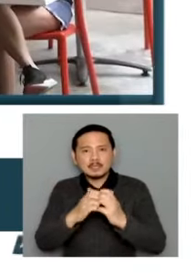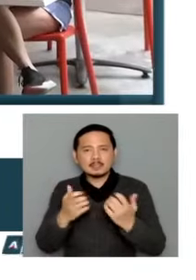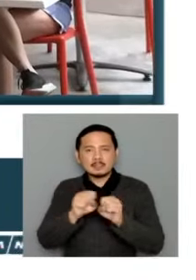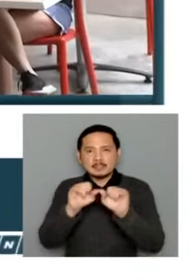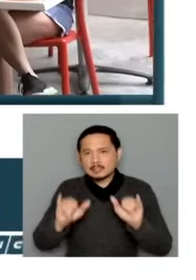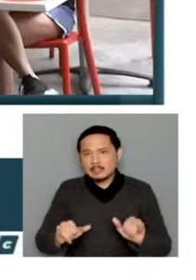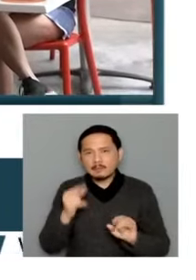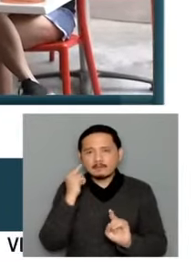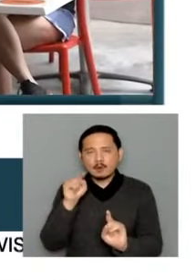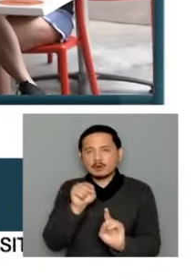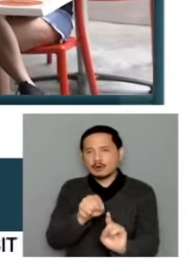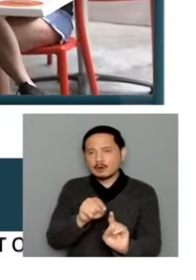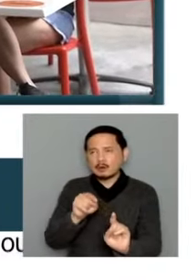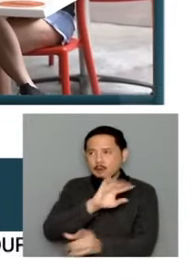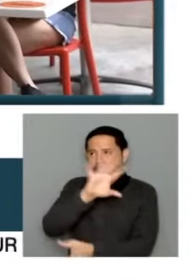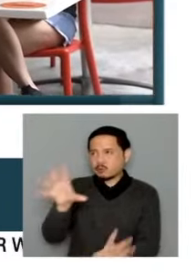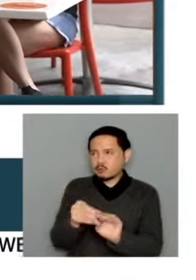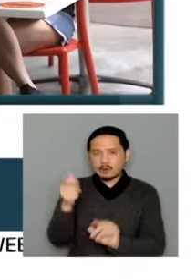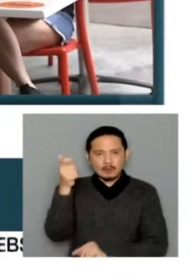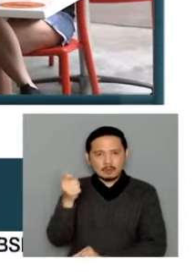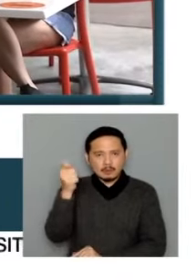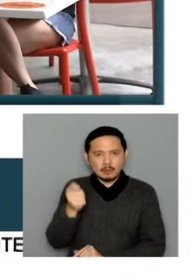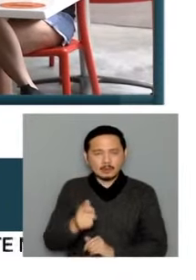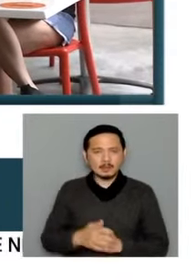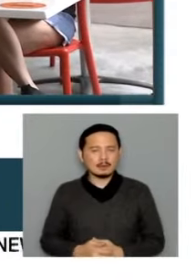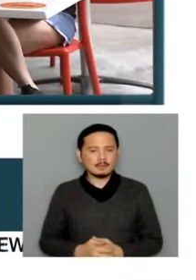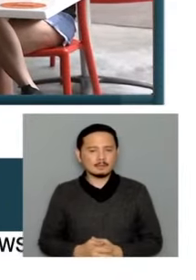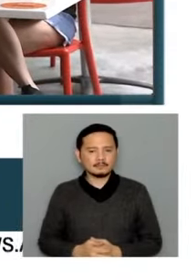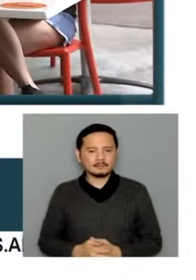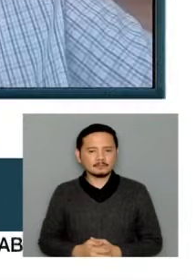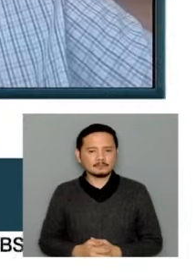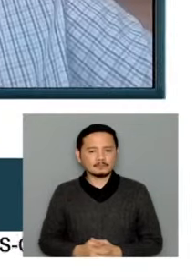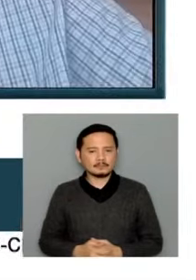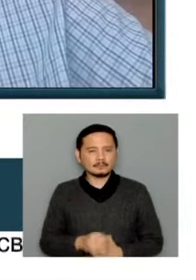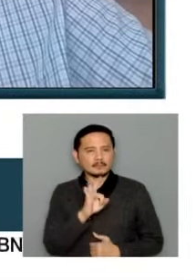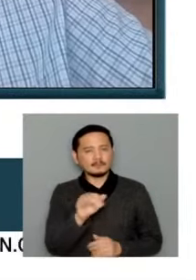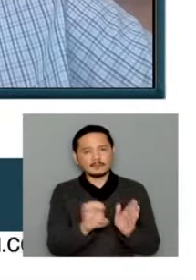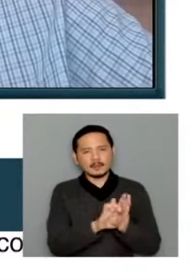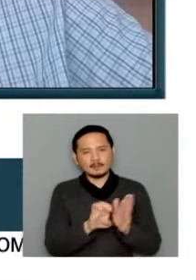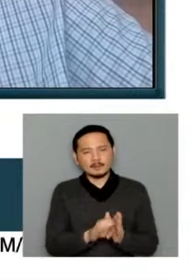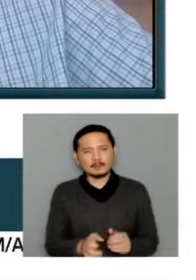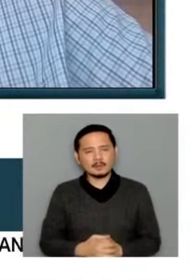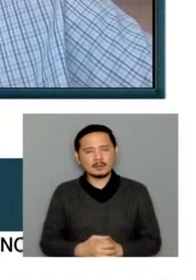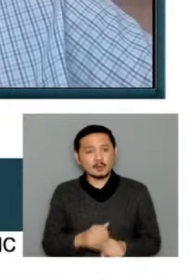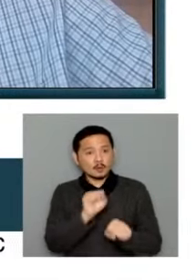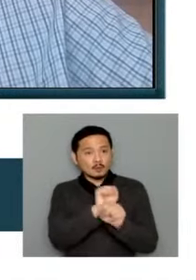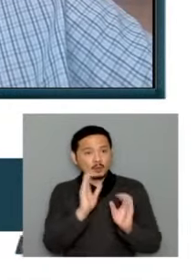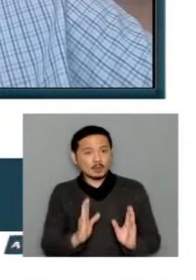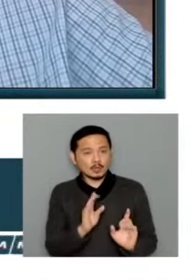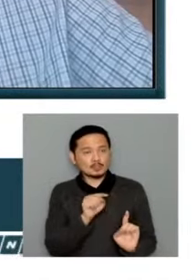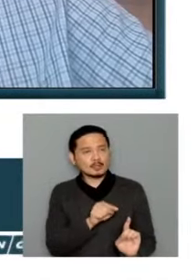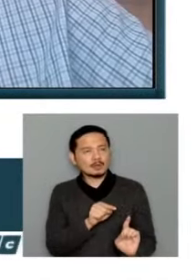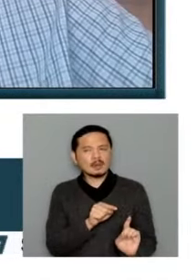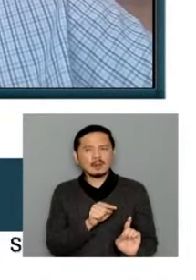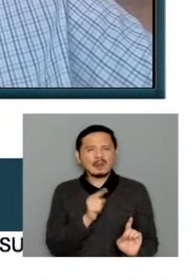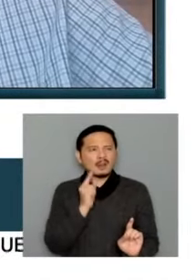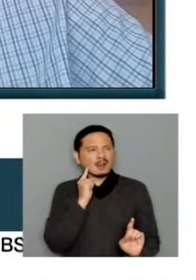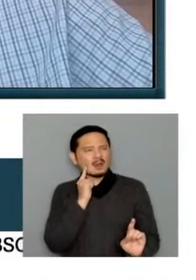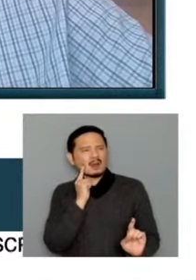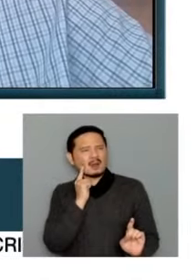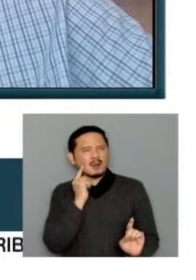actuarials of both funds. Mm-hmm. Now, what do you say then to workers who might think, why is it going to come from